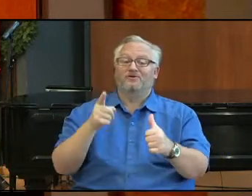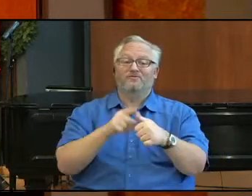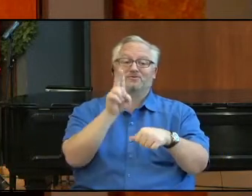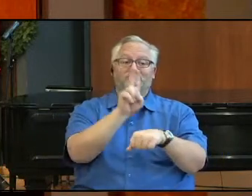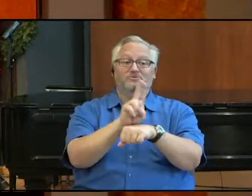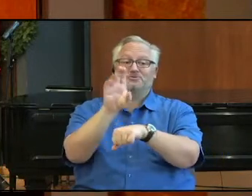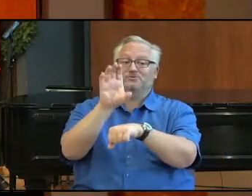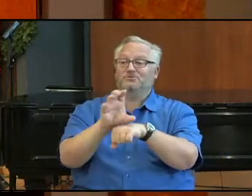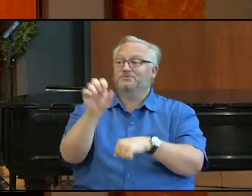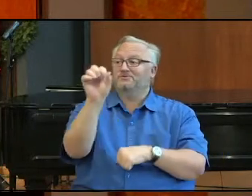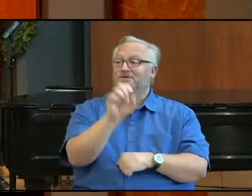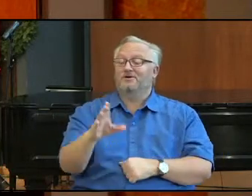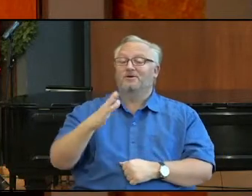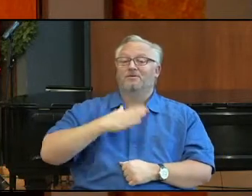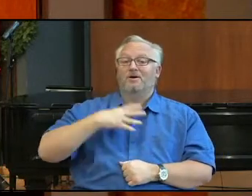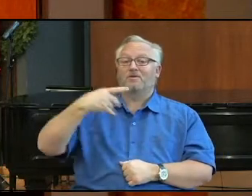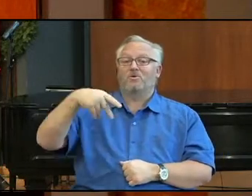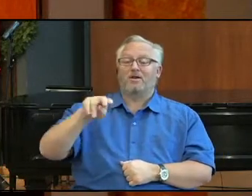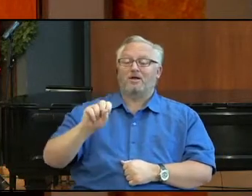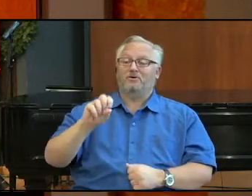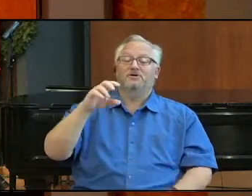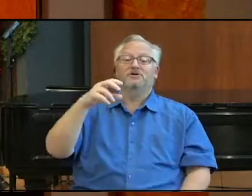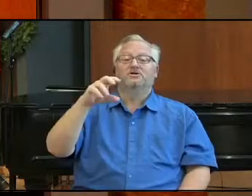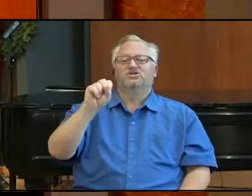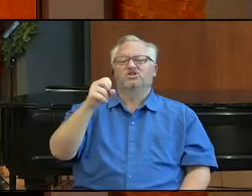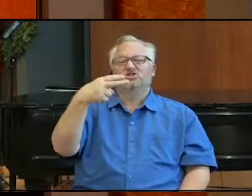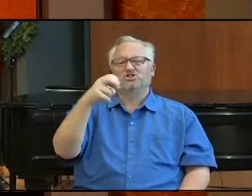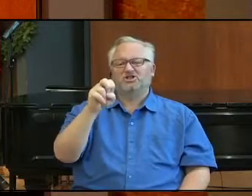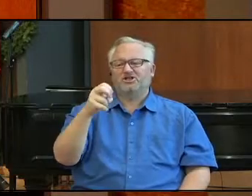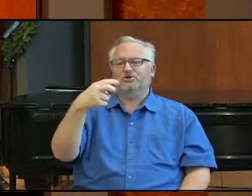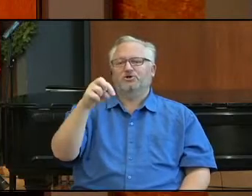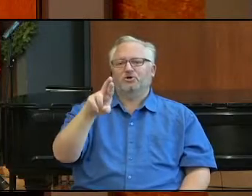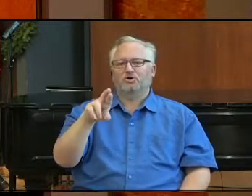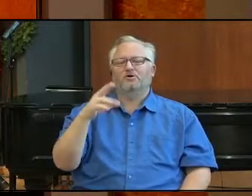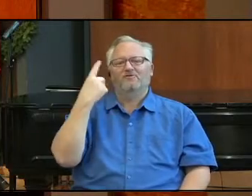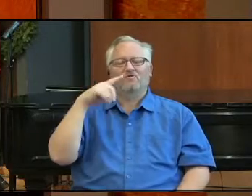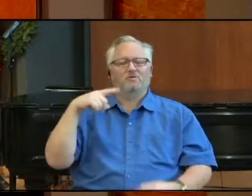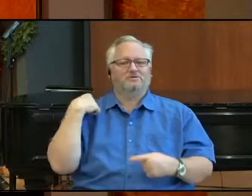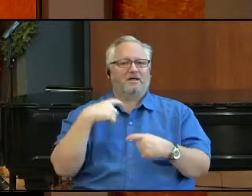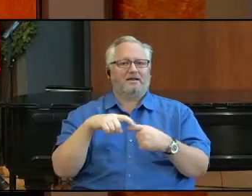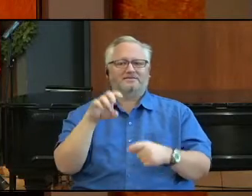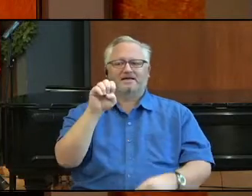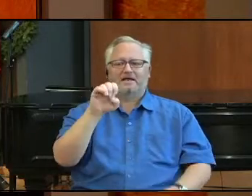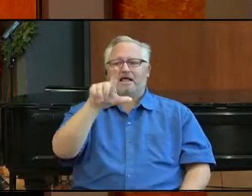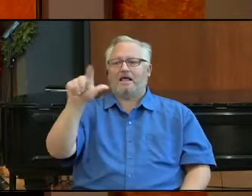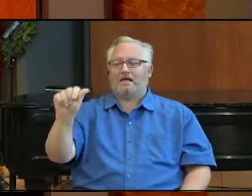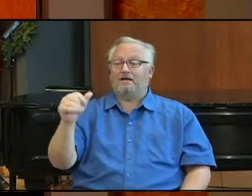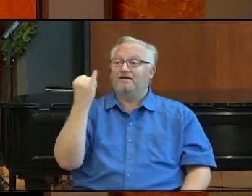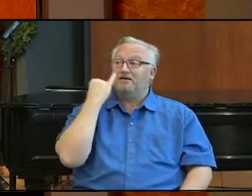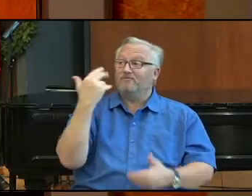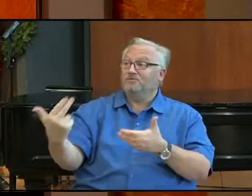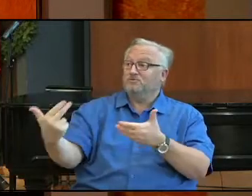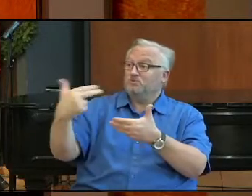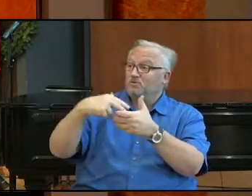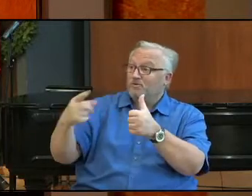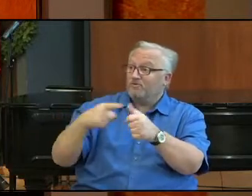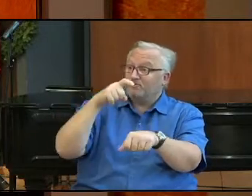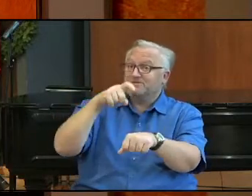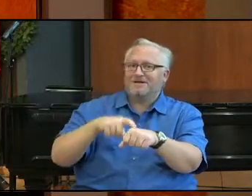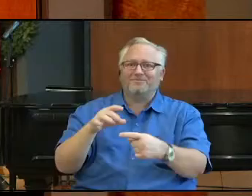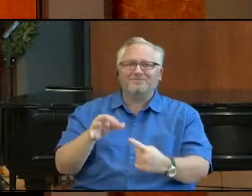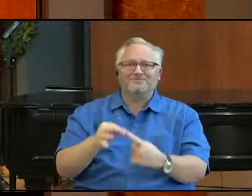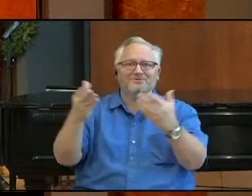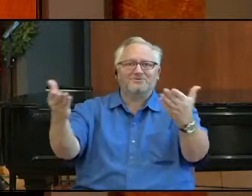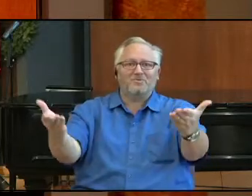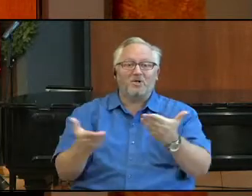My pronouns are she, they, y ella in Espanol. A very special welcome to you if you're joining us for the first time. A